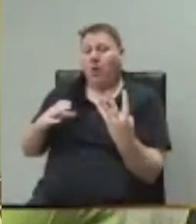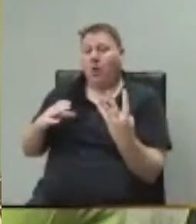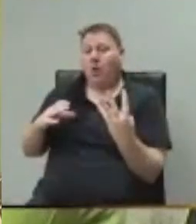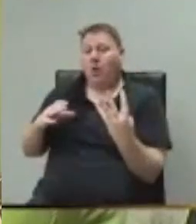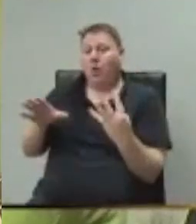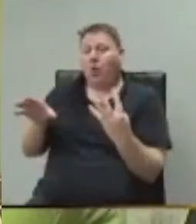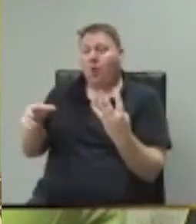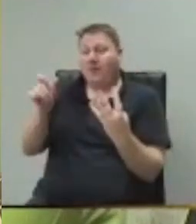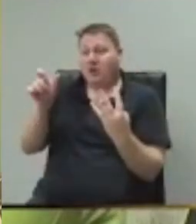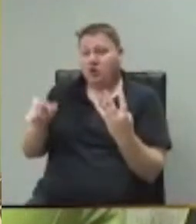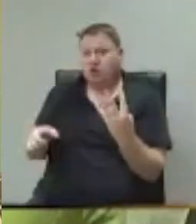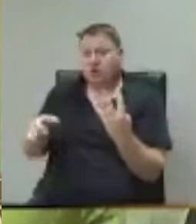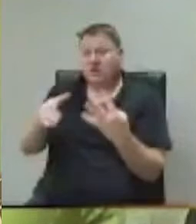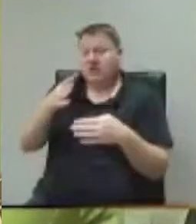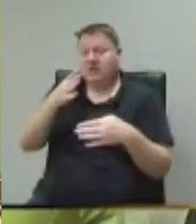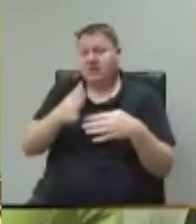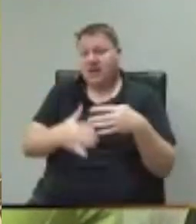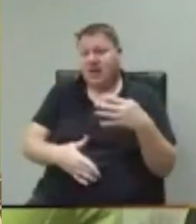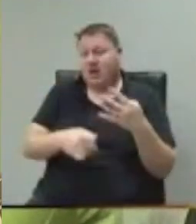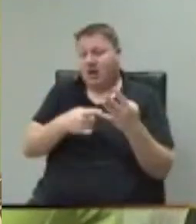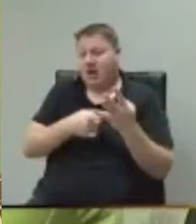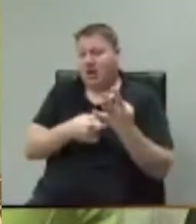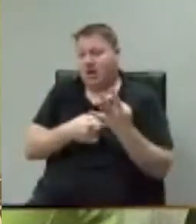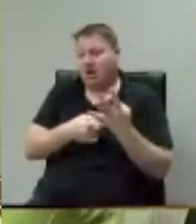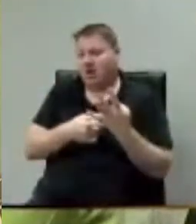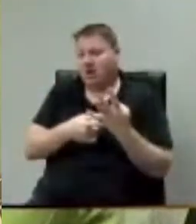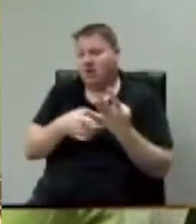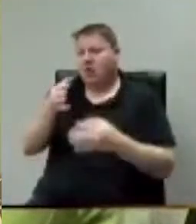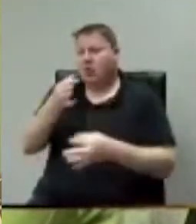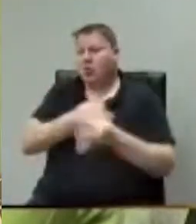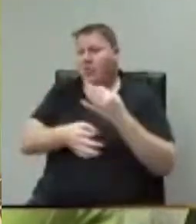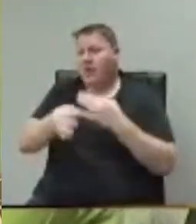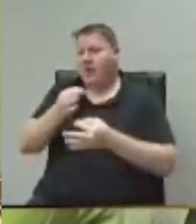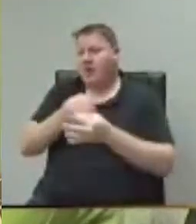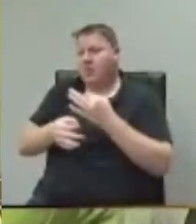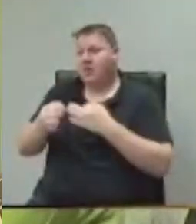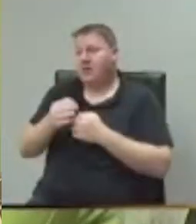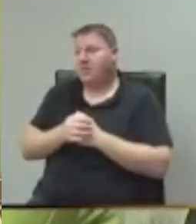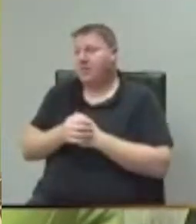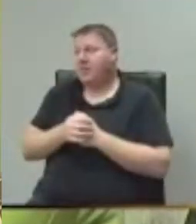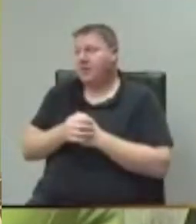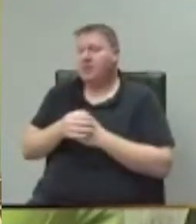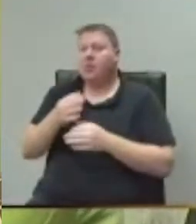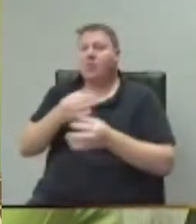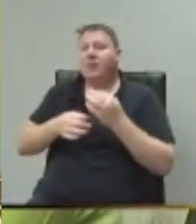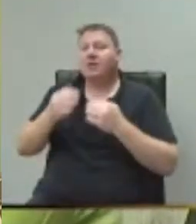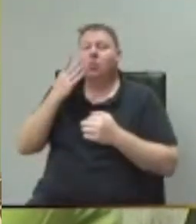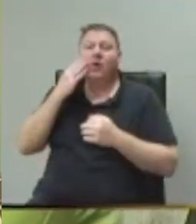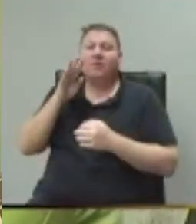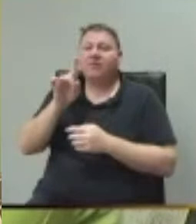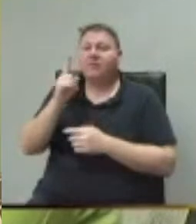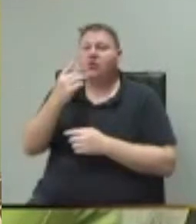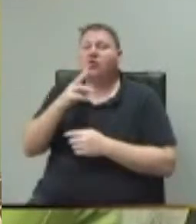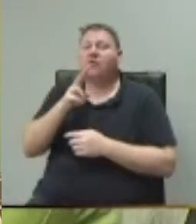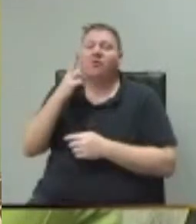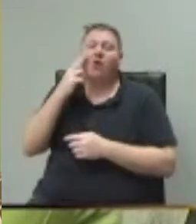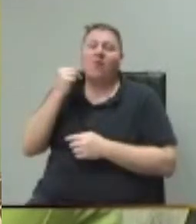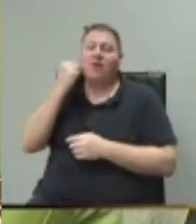And those 4 commissioners should be replaced by the 1st of November